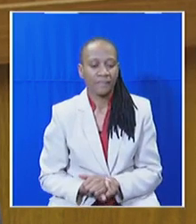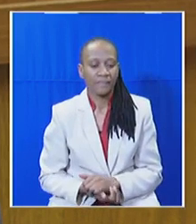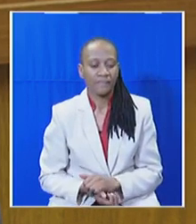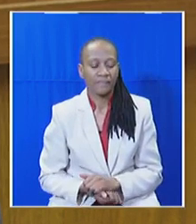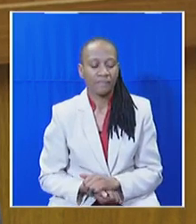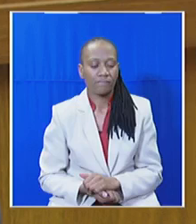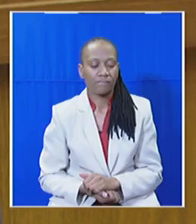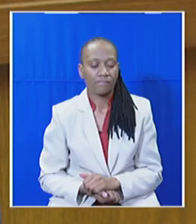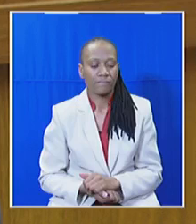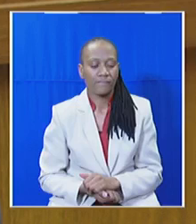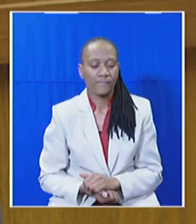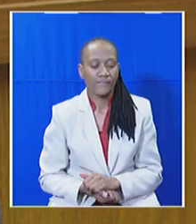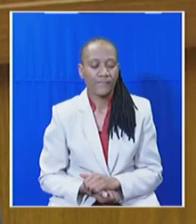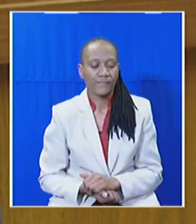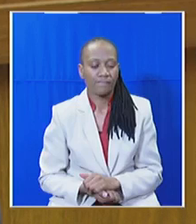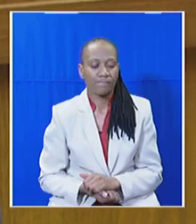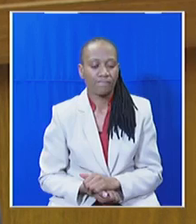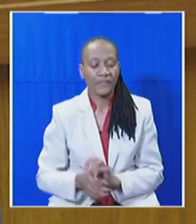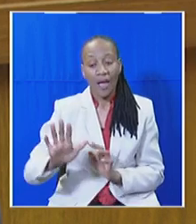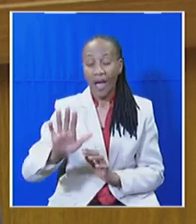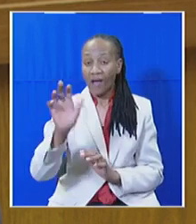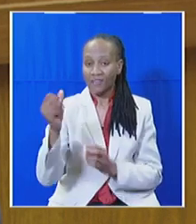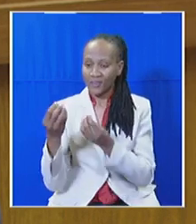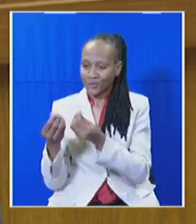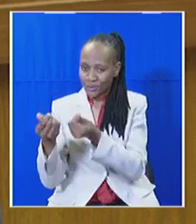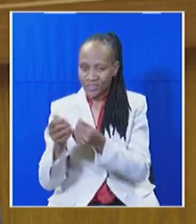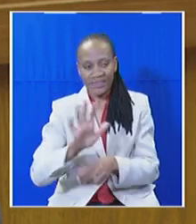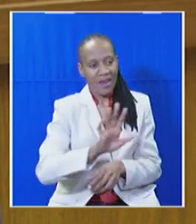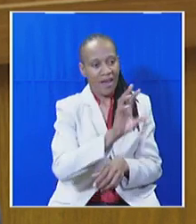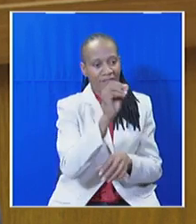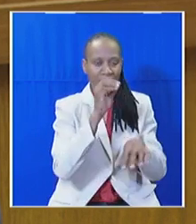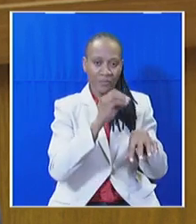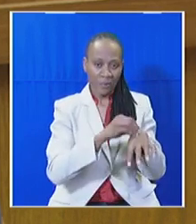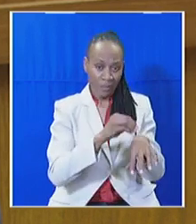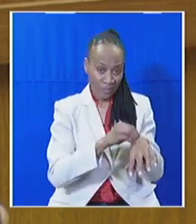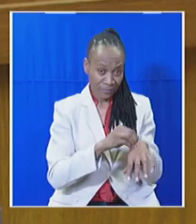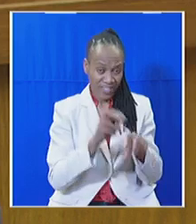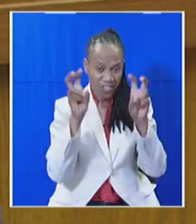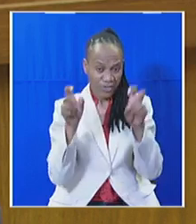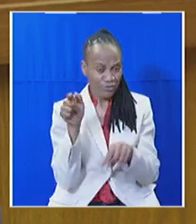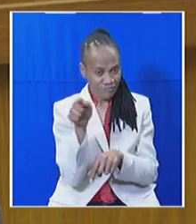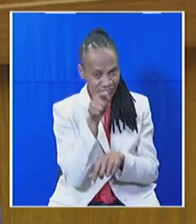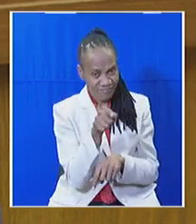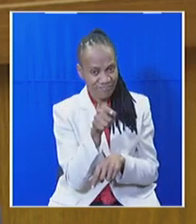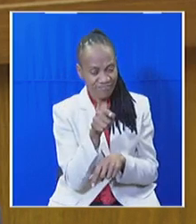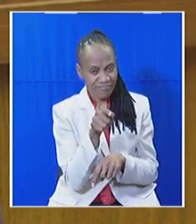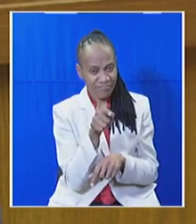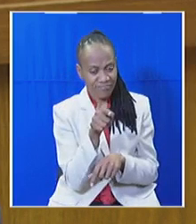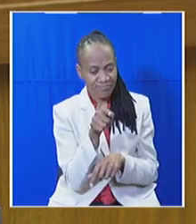The principle of African solution to African problems does not,